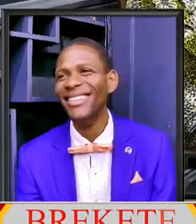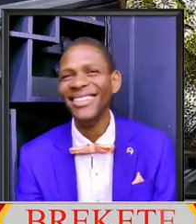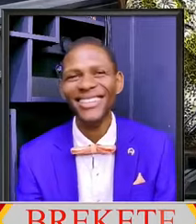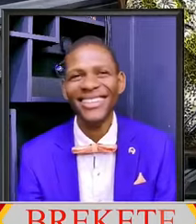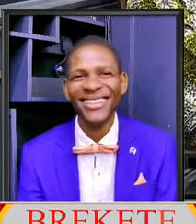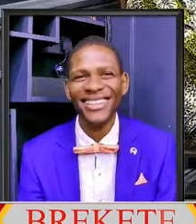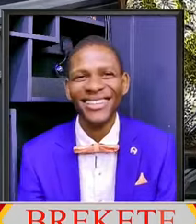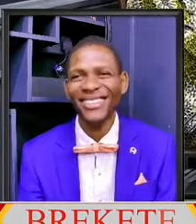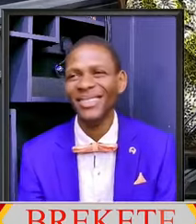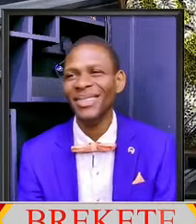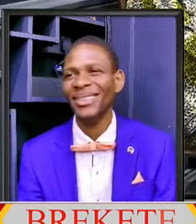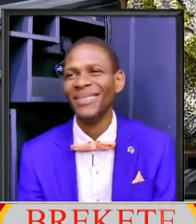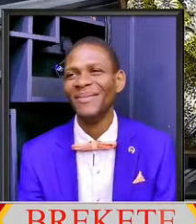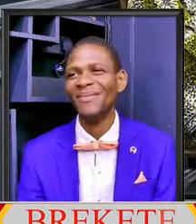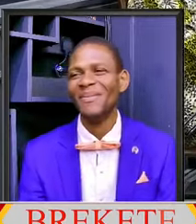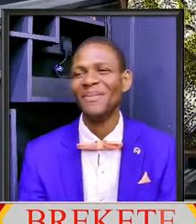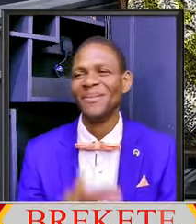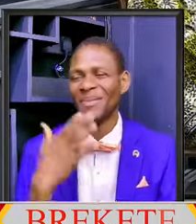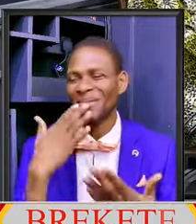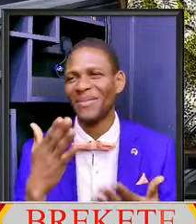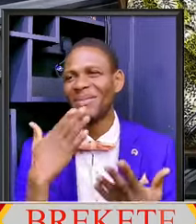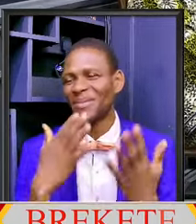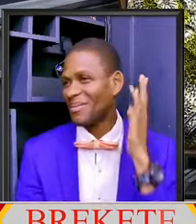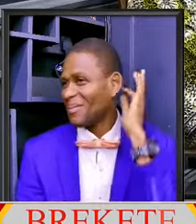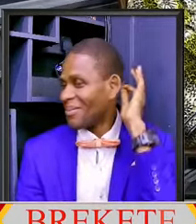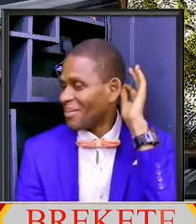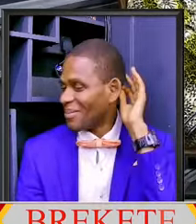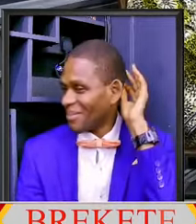Wicked man. Thank you, my dear. Thank you.